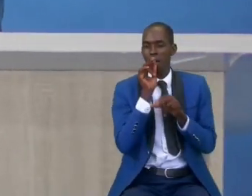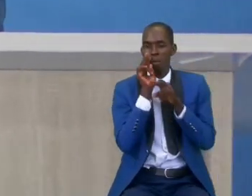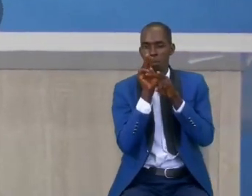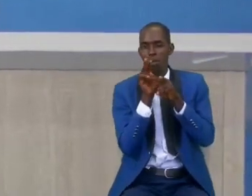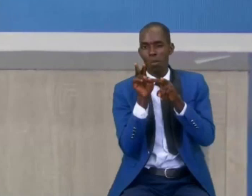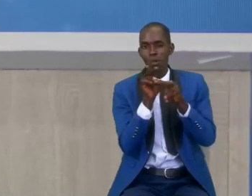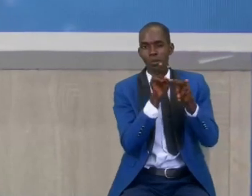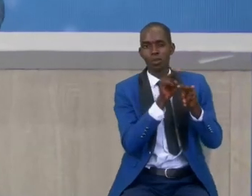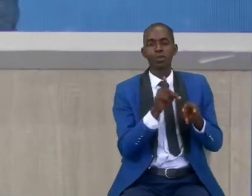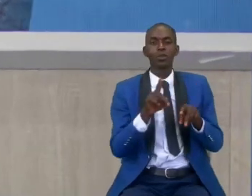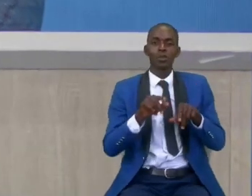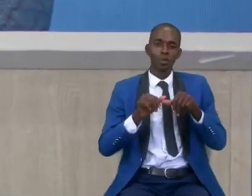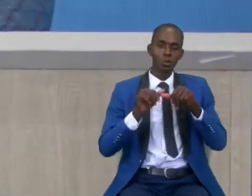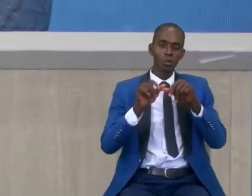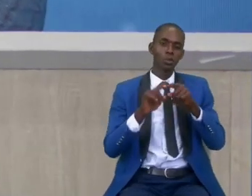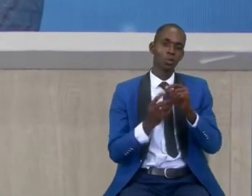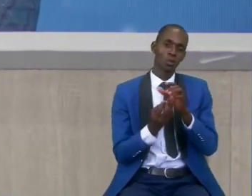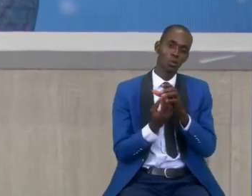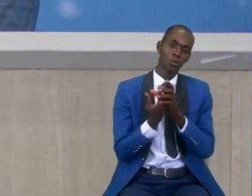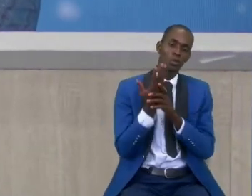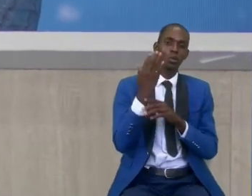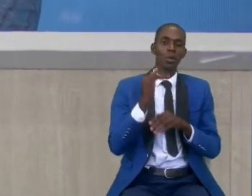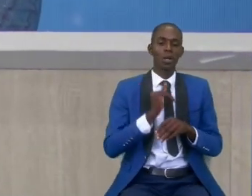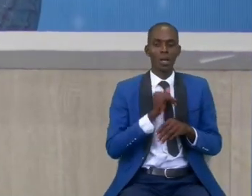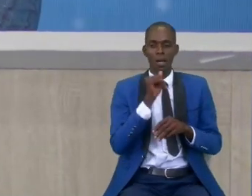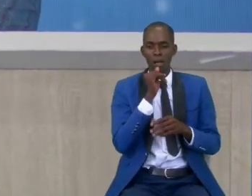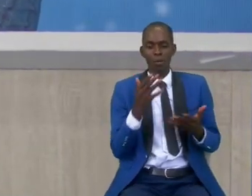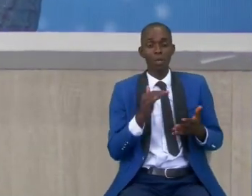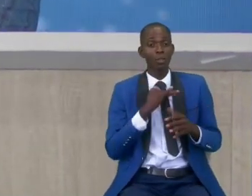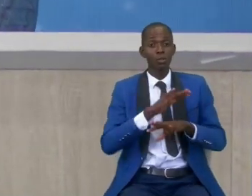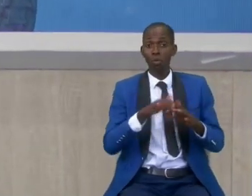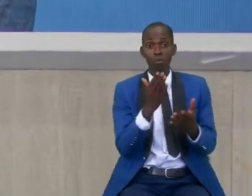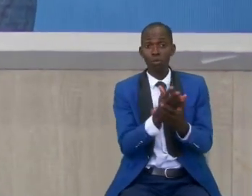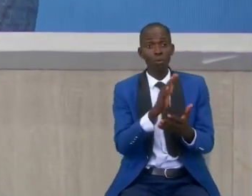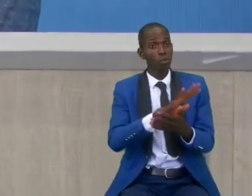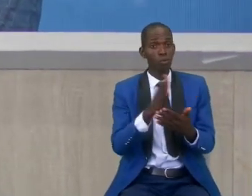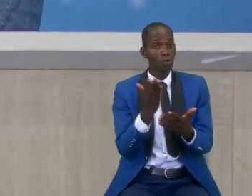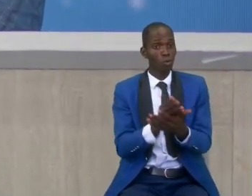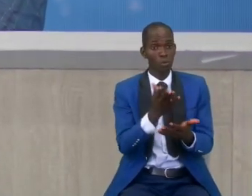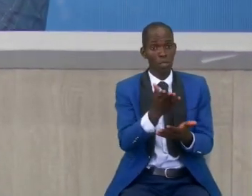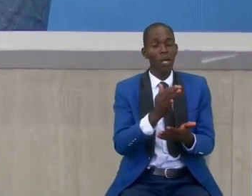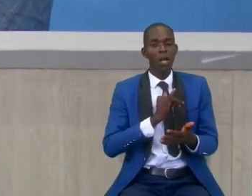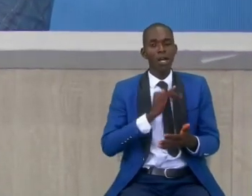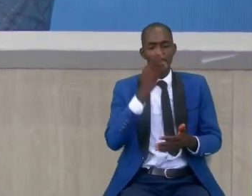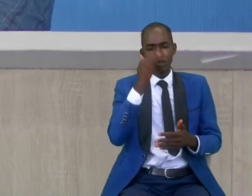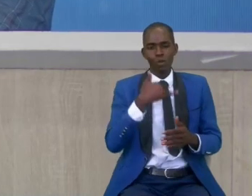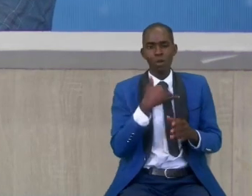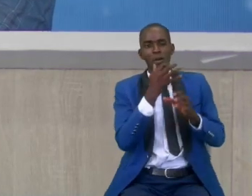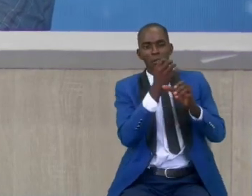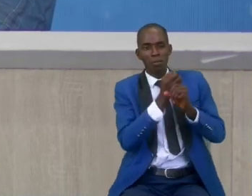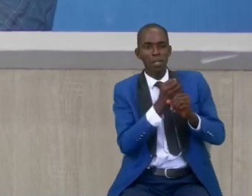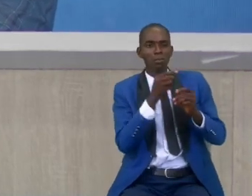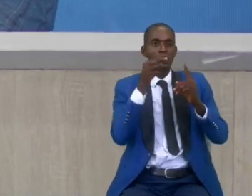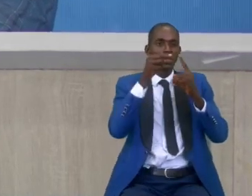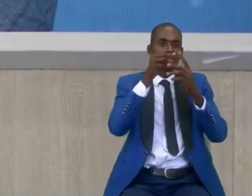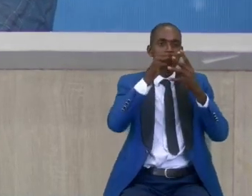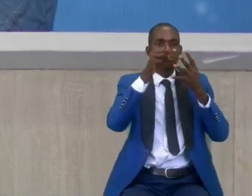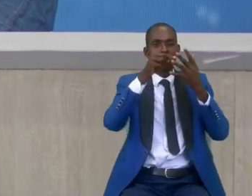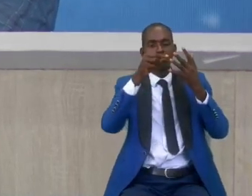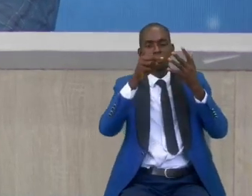don't stop yet. Don't stop yet. I know you have achieved this. You have achieved this. You have achieved that. And I'm saying, here am I in